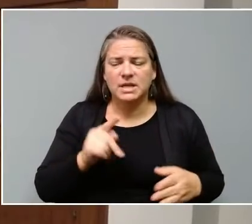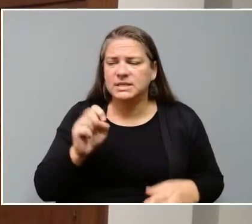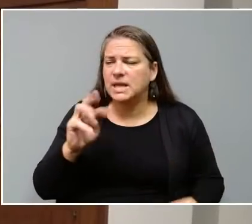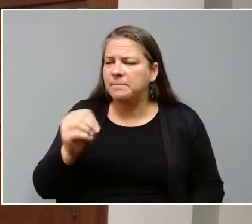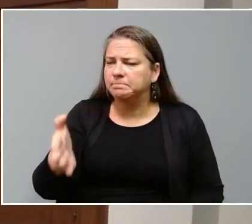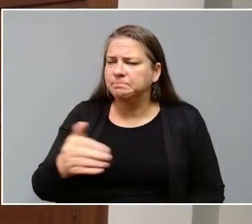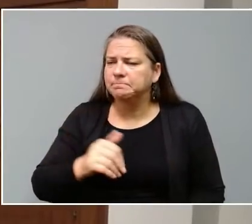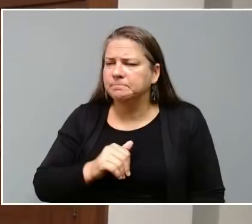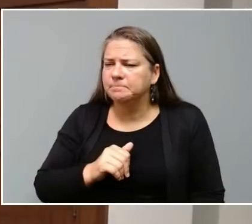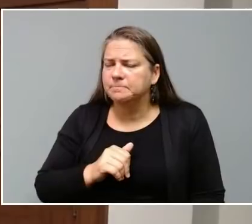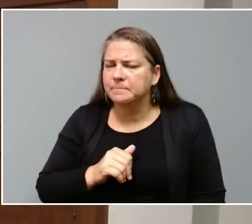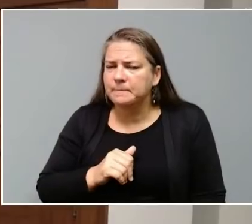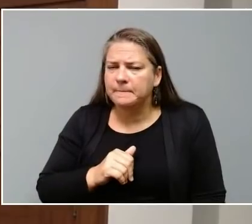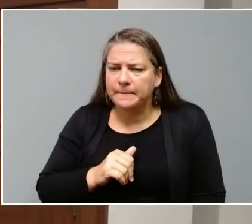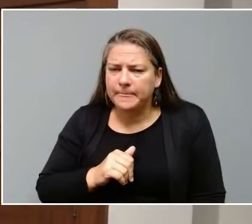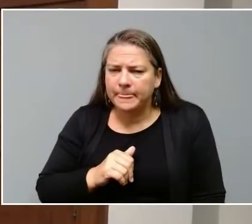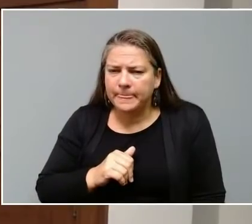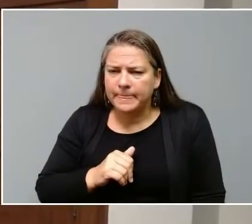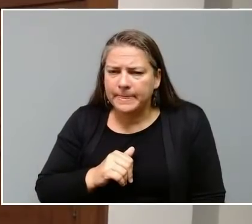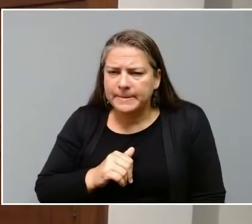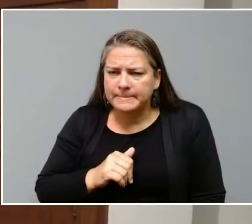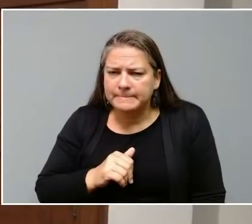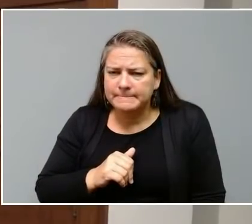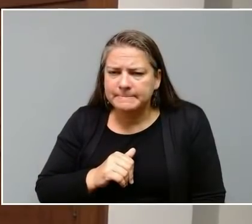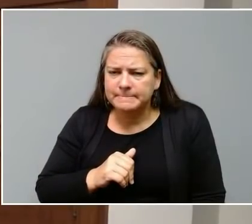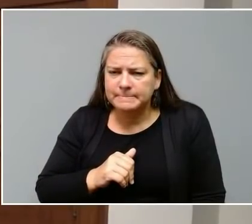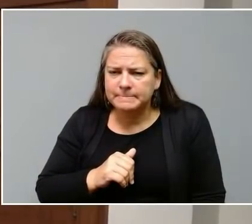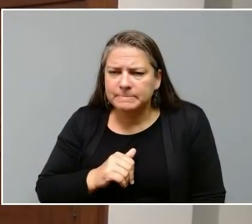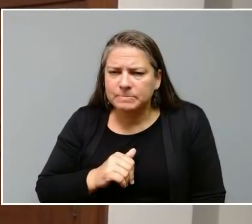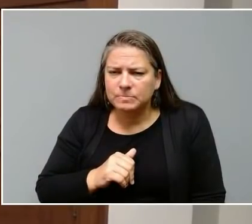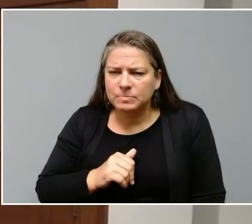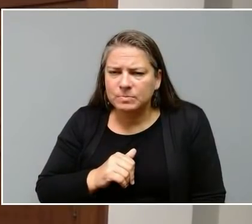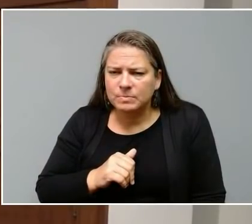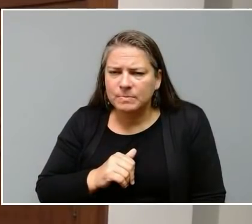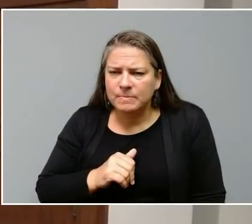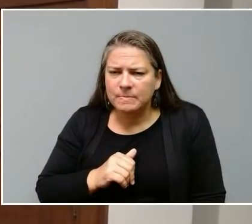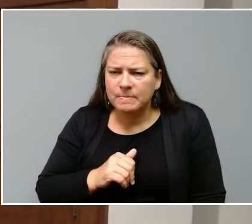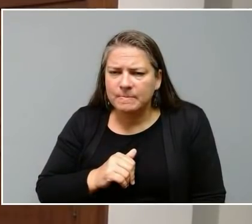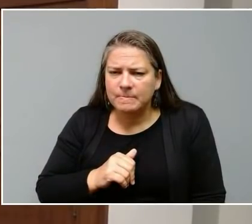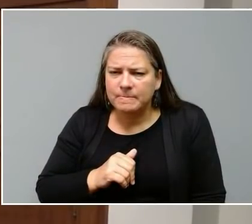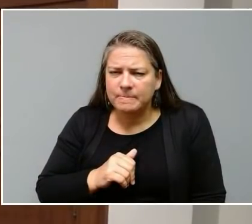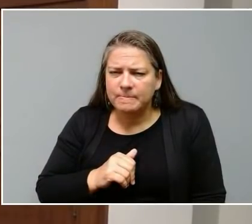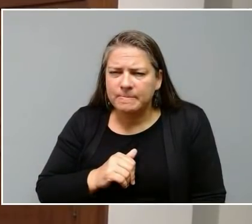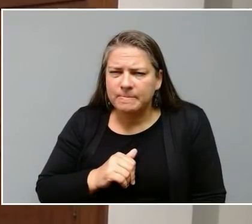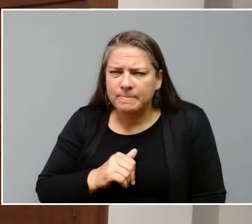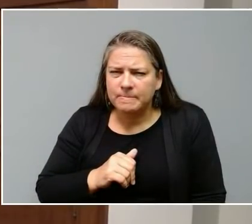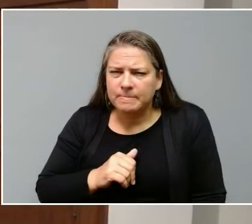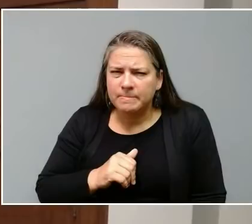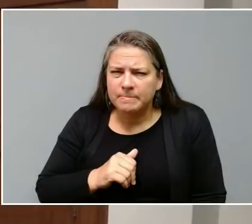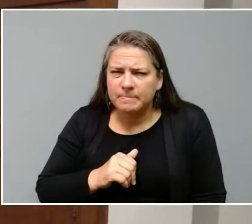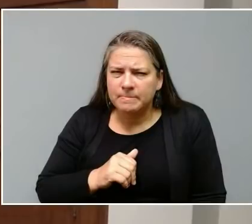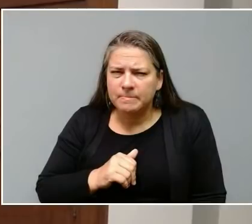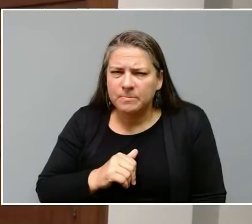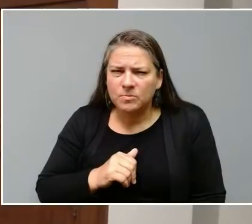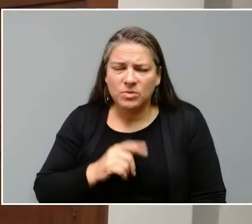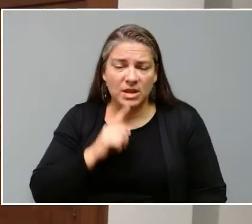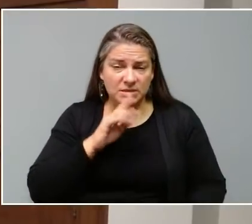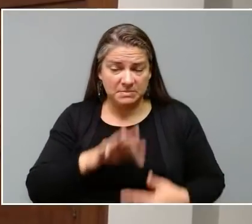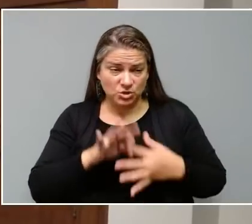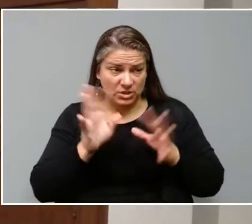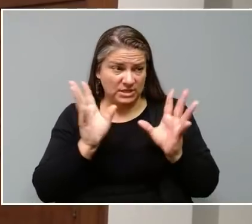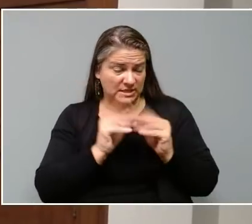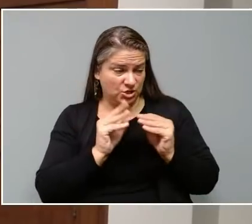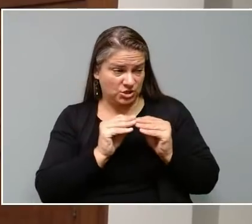What all will be on the call? How narrowly will it be tailored with the special session?